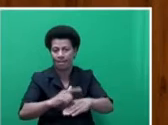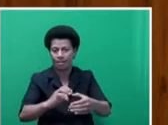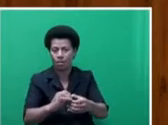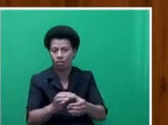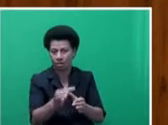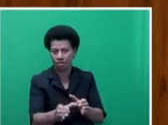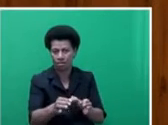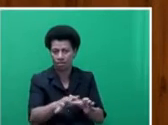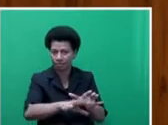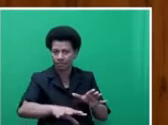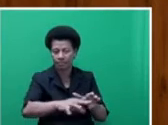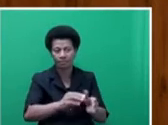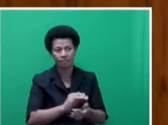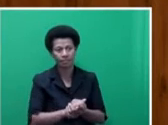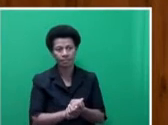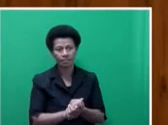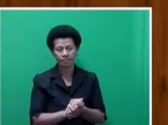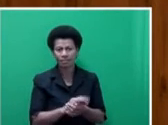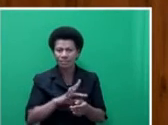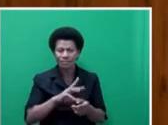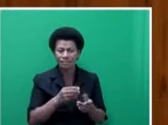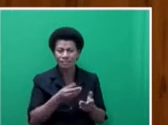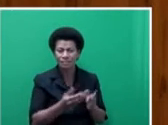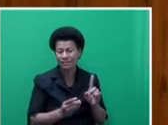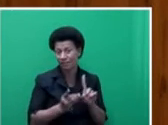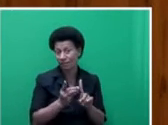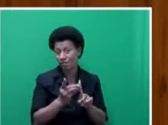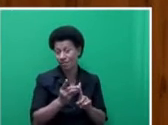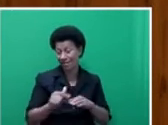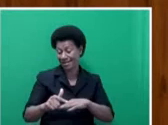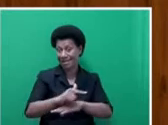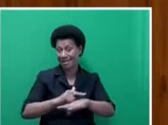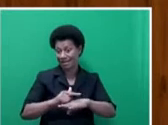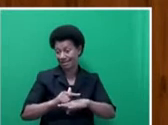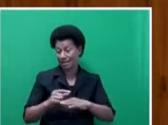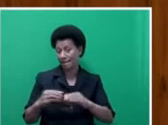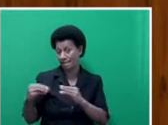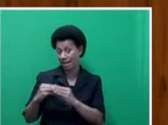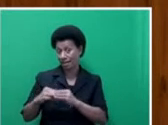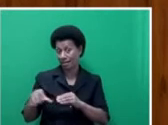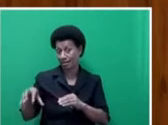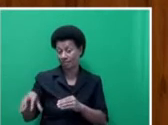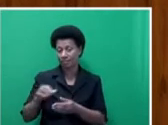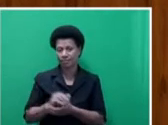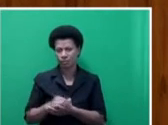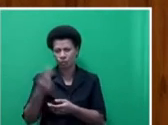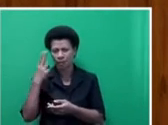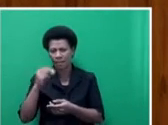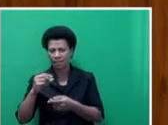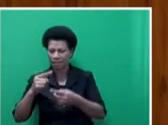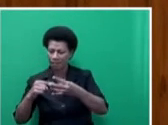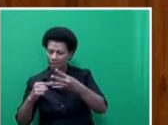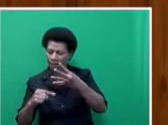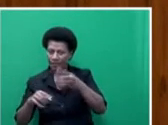investments that have actually taken place on these lands which are with the land banks I would just like to name some.